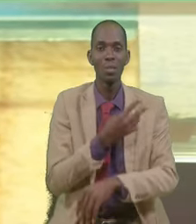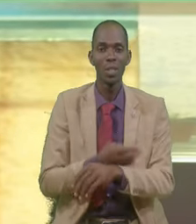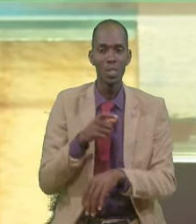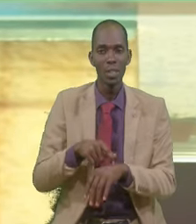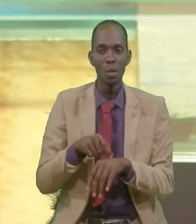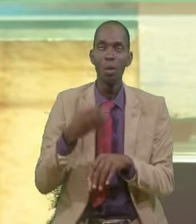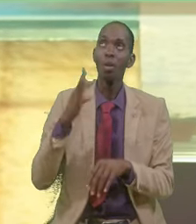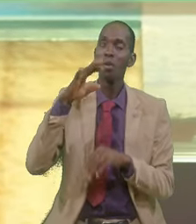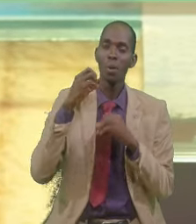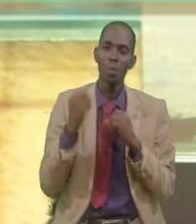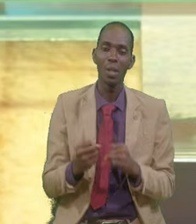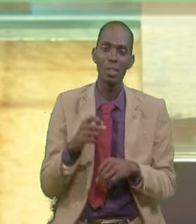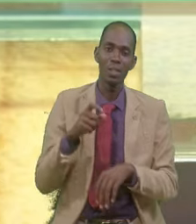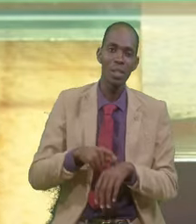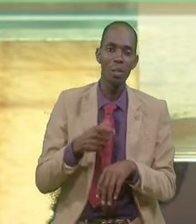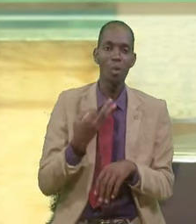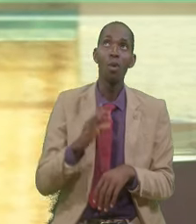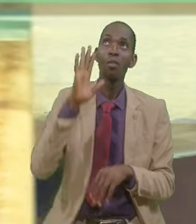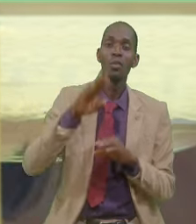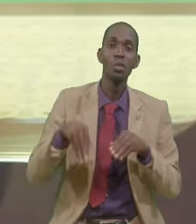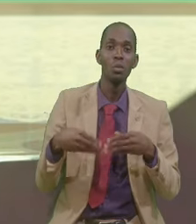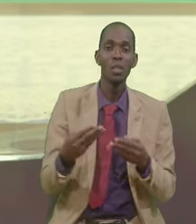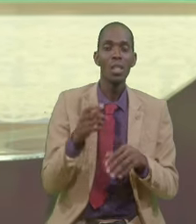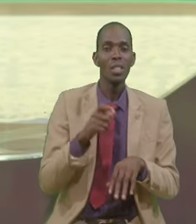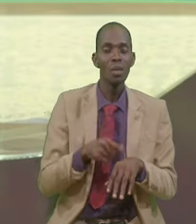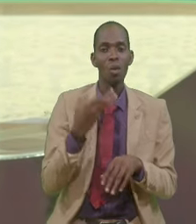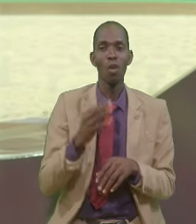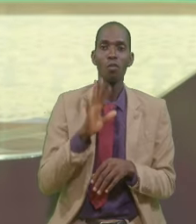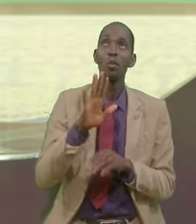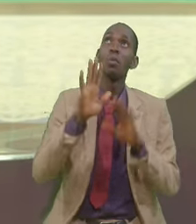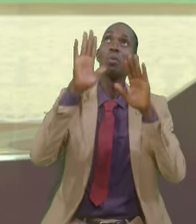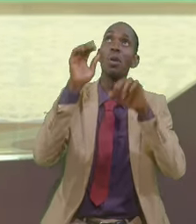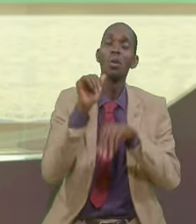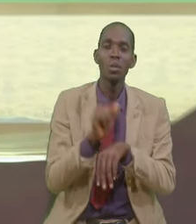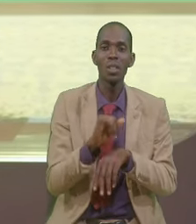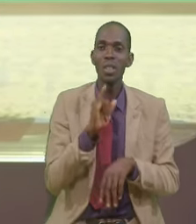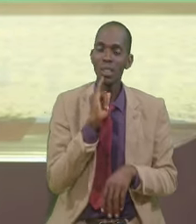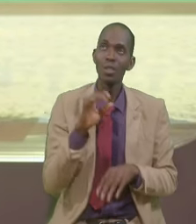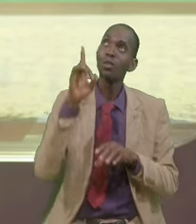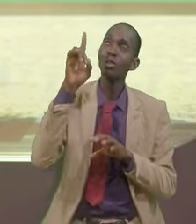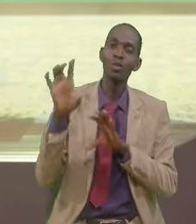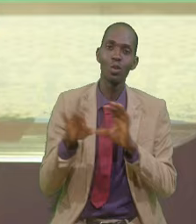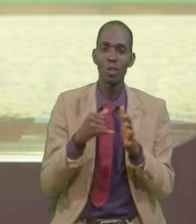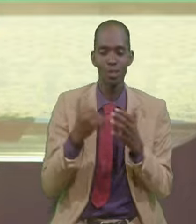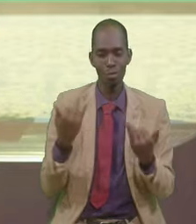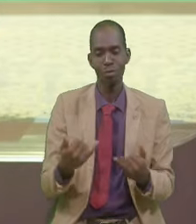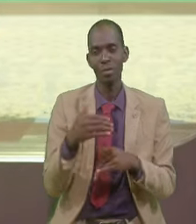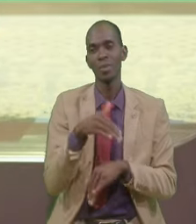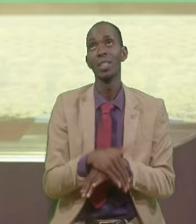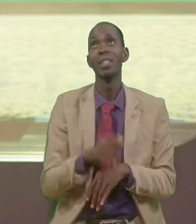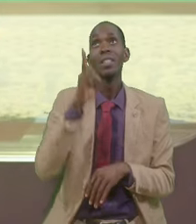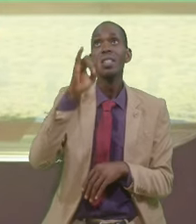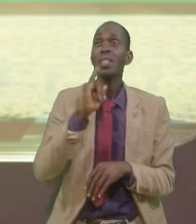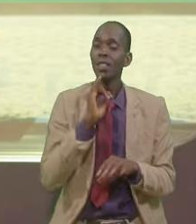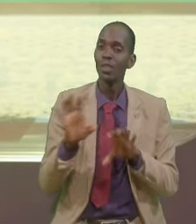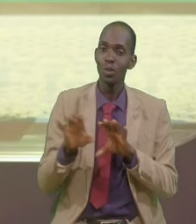power, the moment of his provision, and the moment of your miracle. It's doing it tonight. It's doing it tonight. It's doing it tonight. It's doing